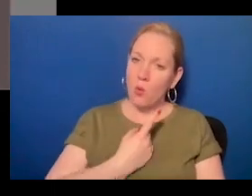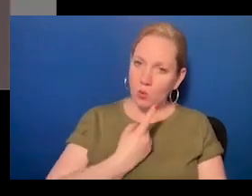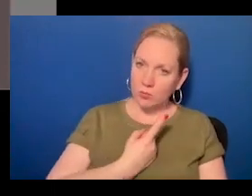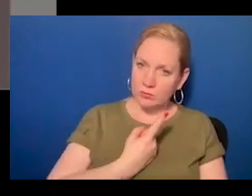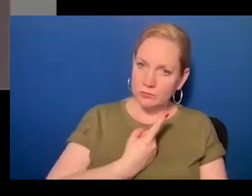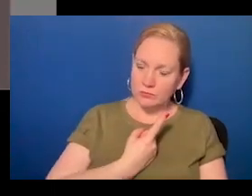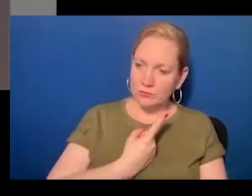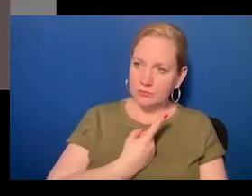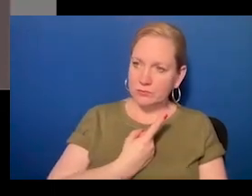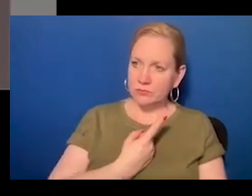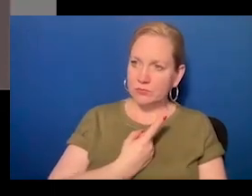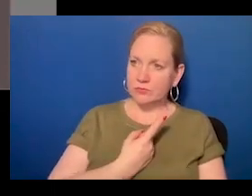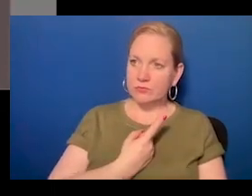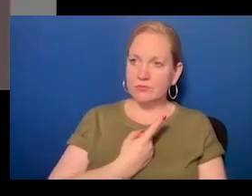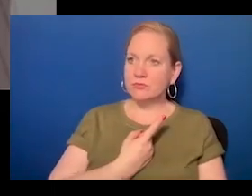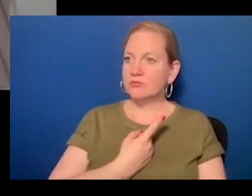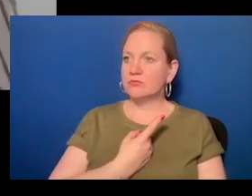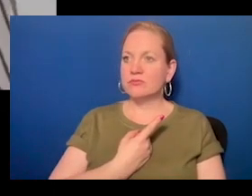wrong thing.